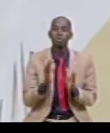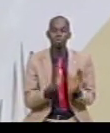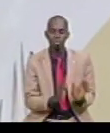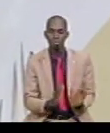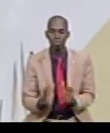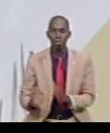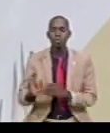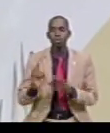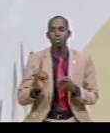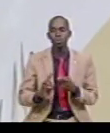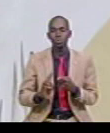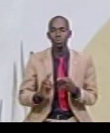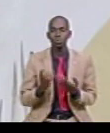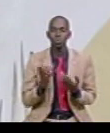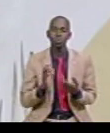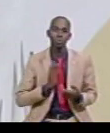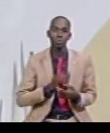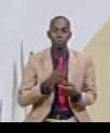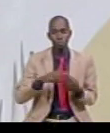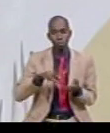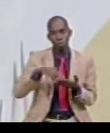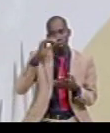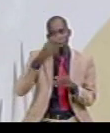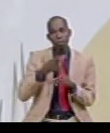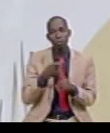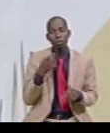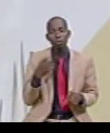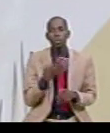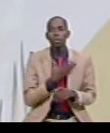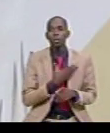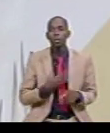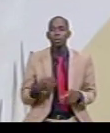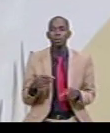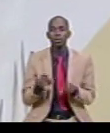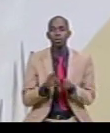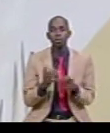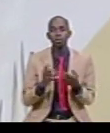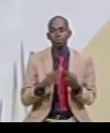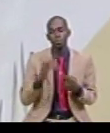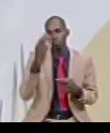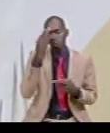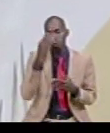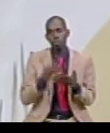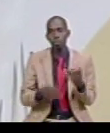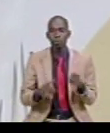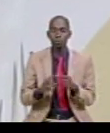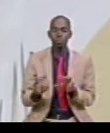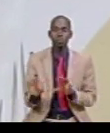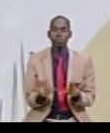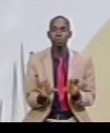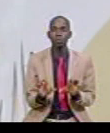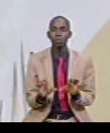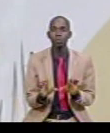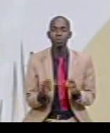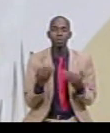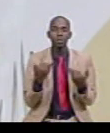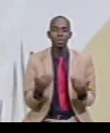to learn from, and also to know what he wants us to do. Let's look at the book of